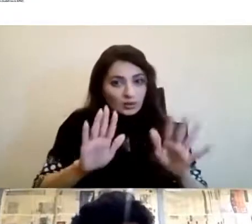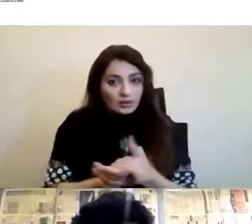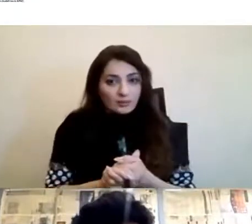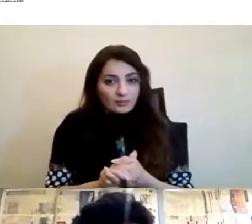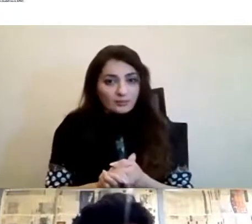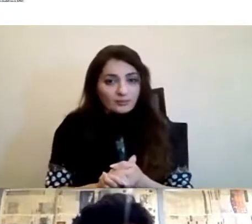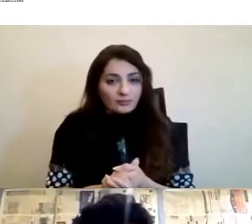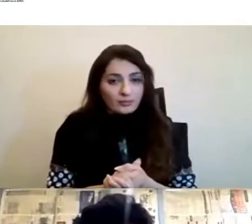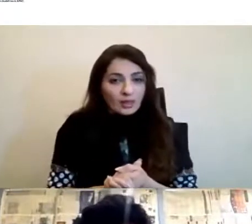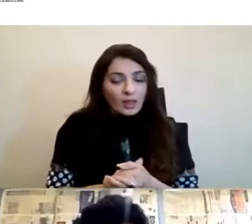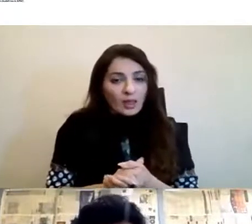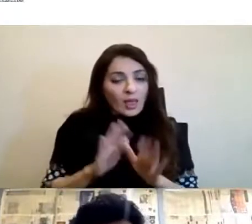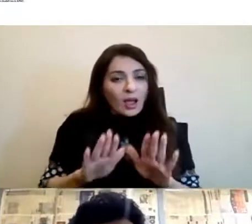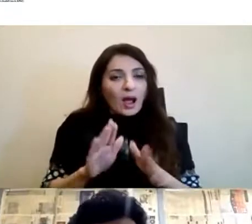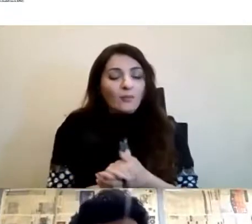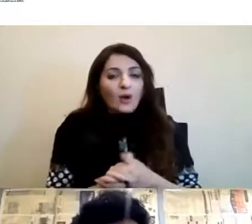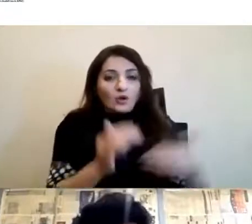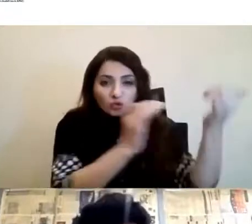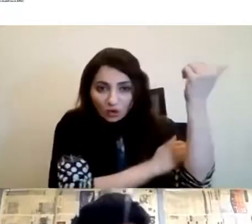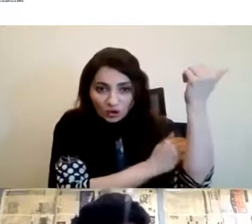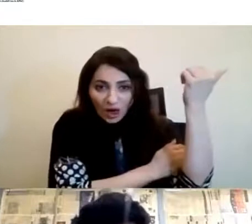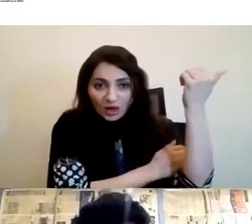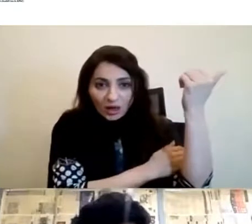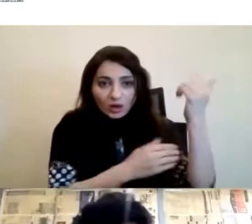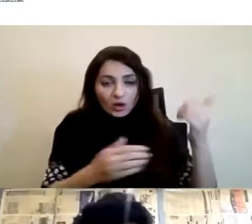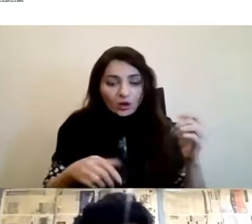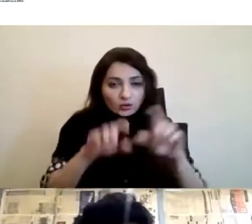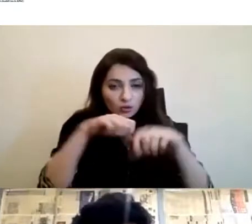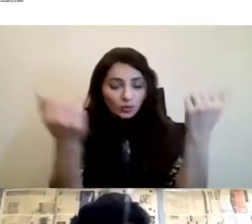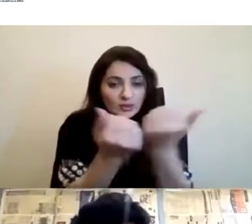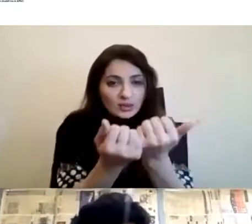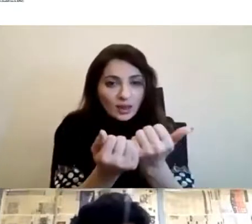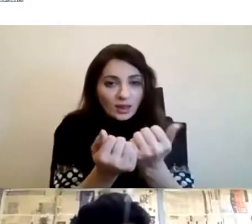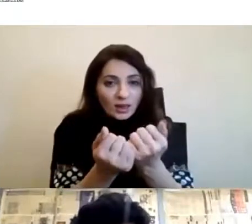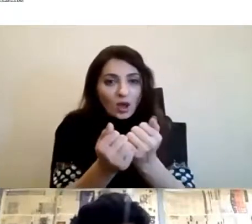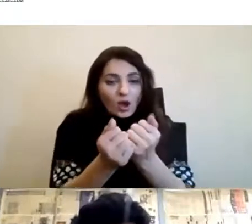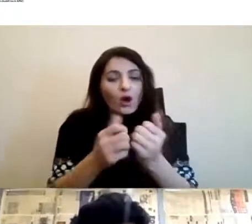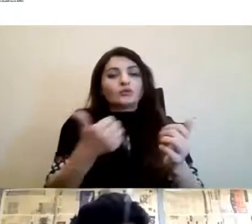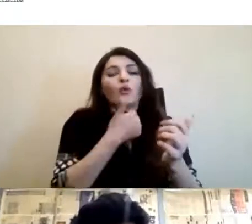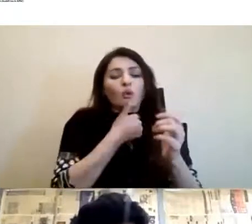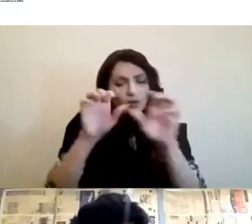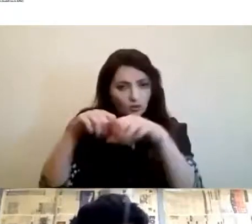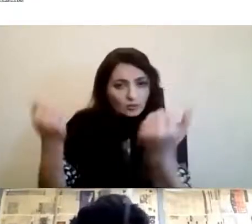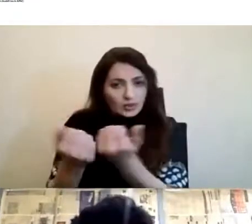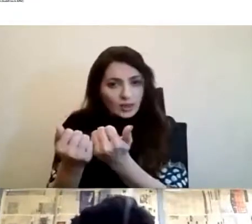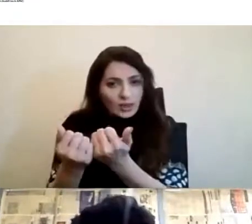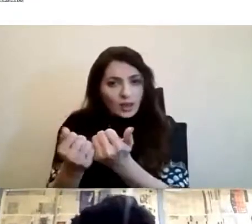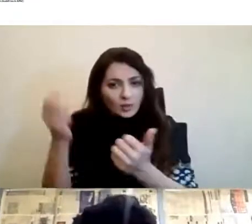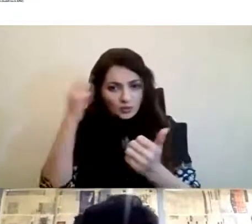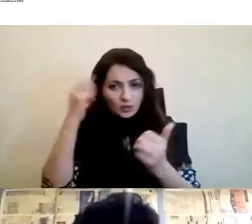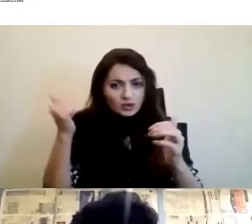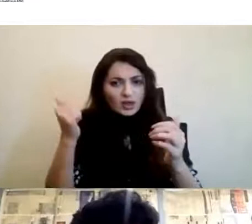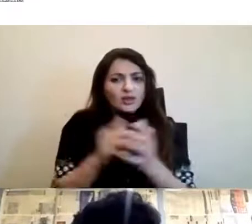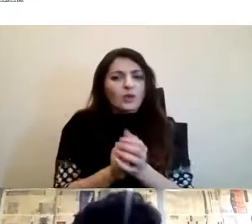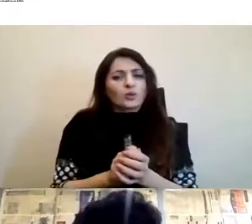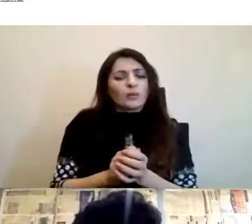Now, the younger groups, we can assume that they have lower, the younger and the older groups, we can assume that they have lower levels of mobile ownerships